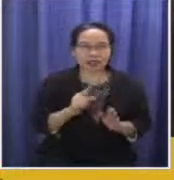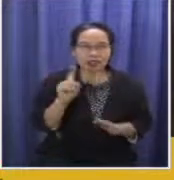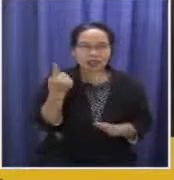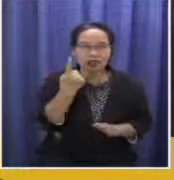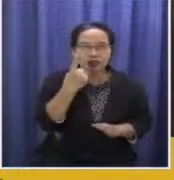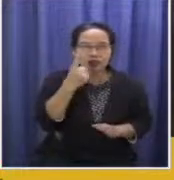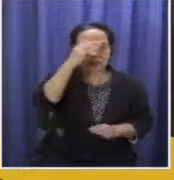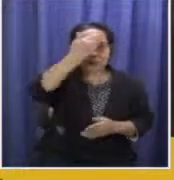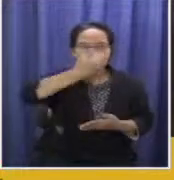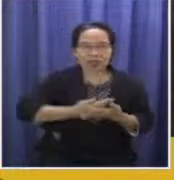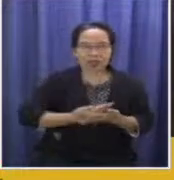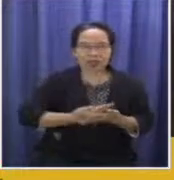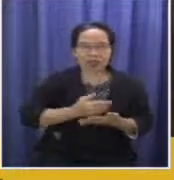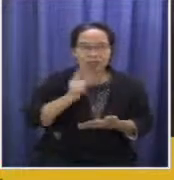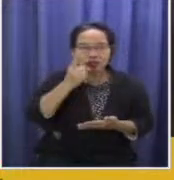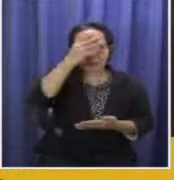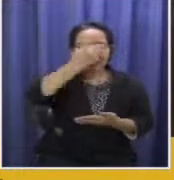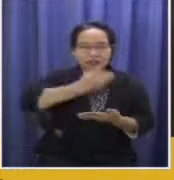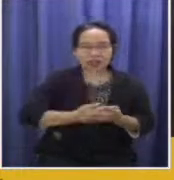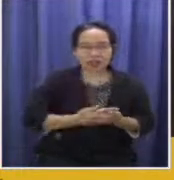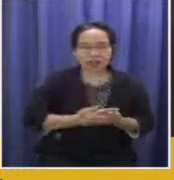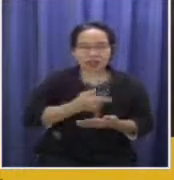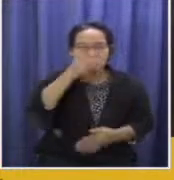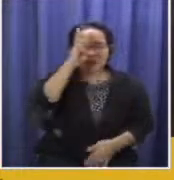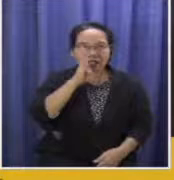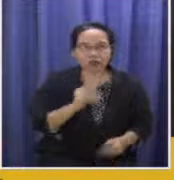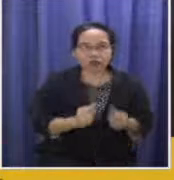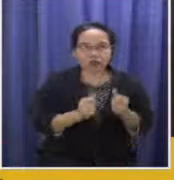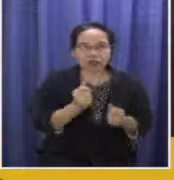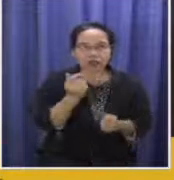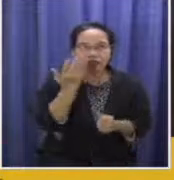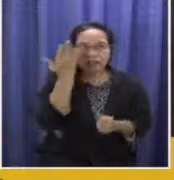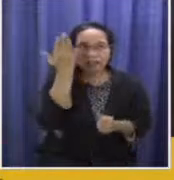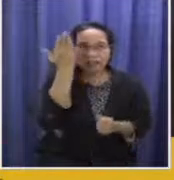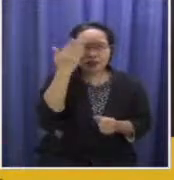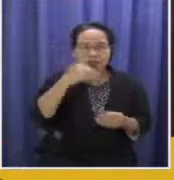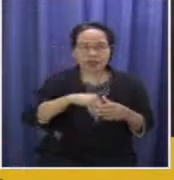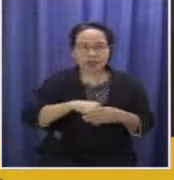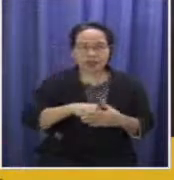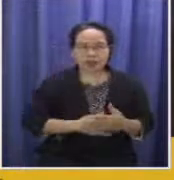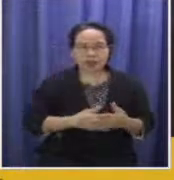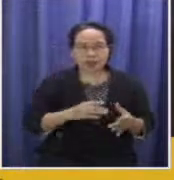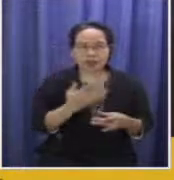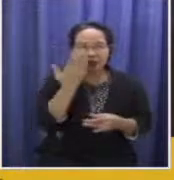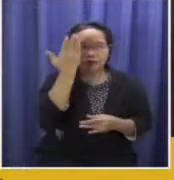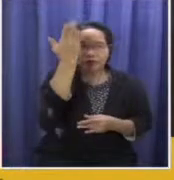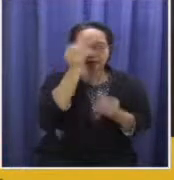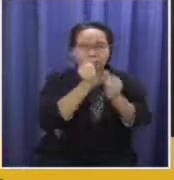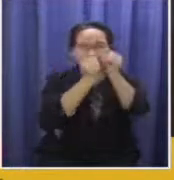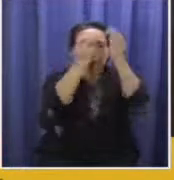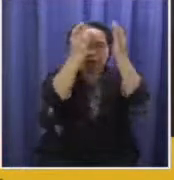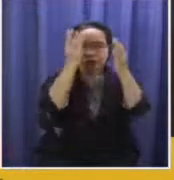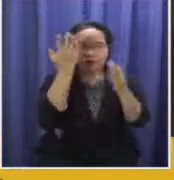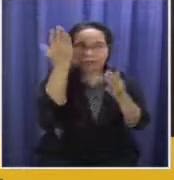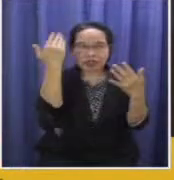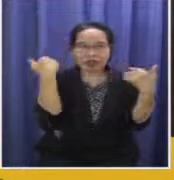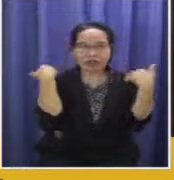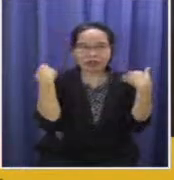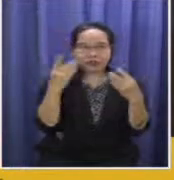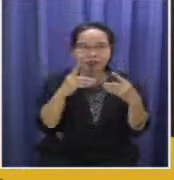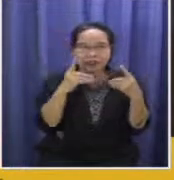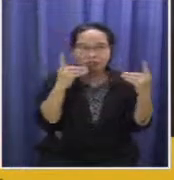time. The only begotten God who is in the bosom of the Father, he